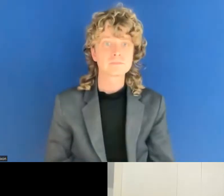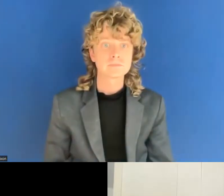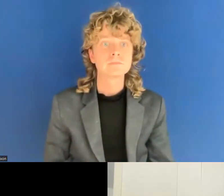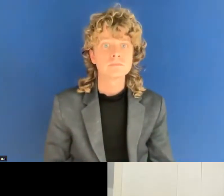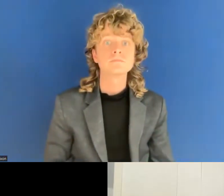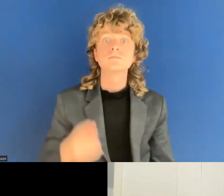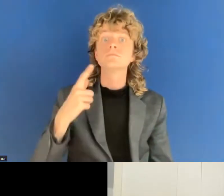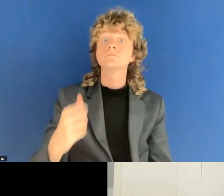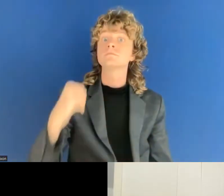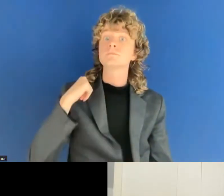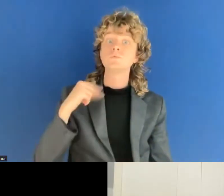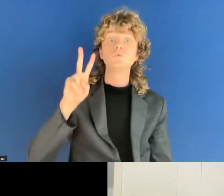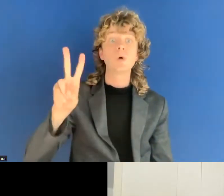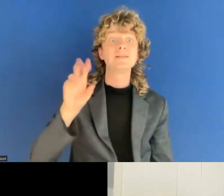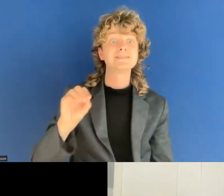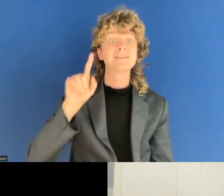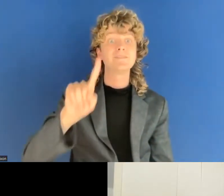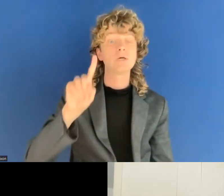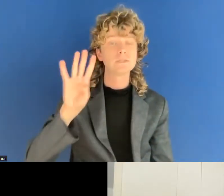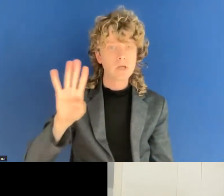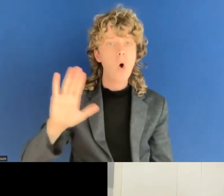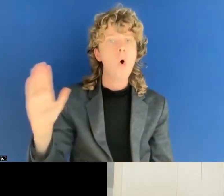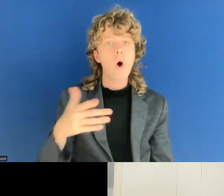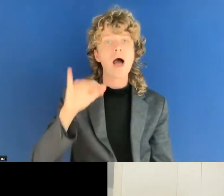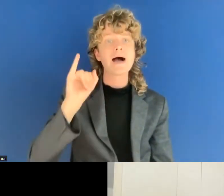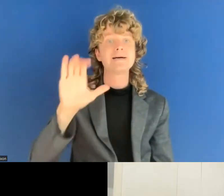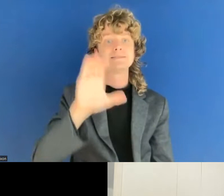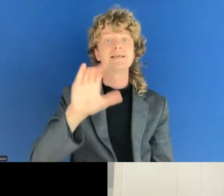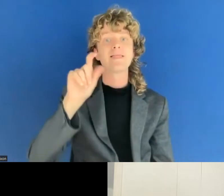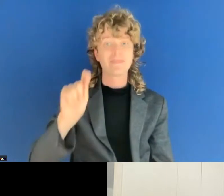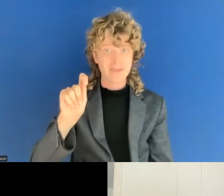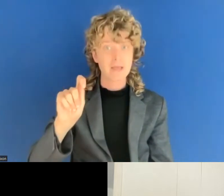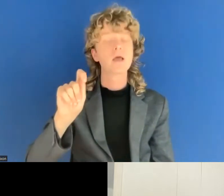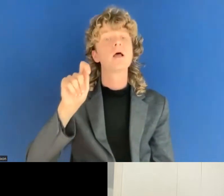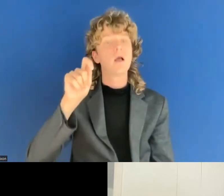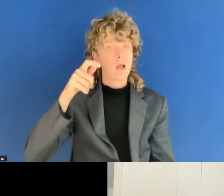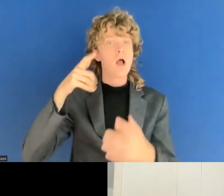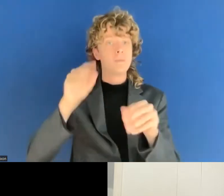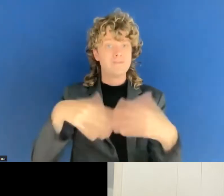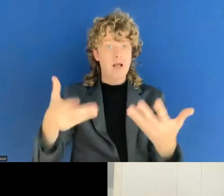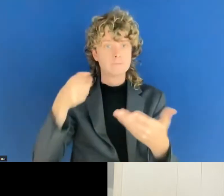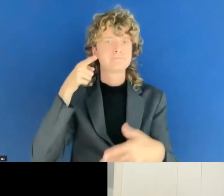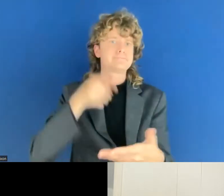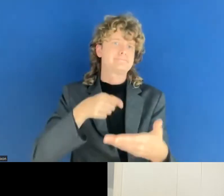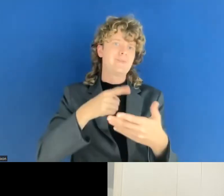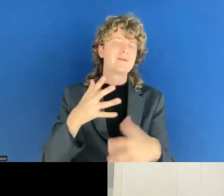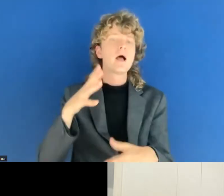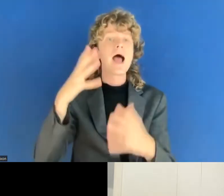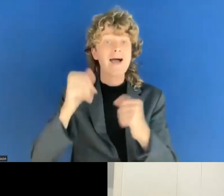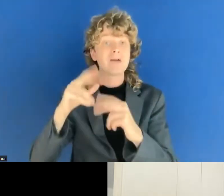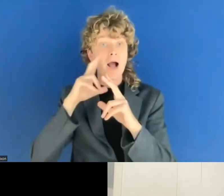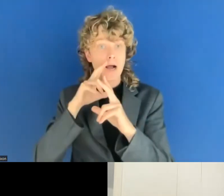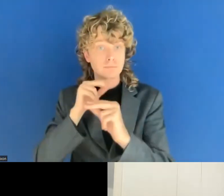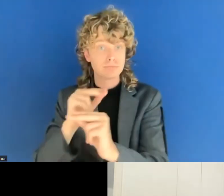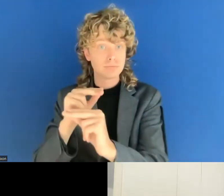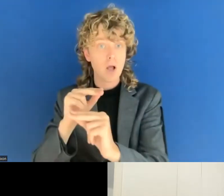2014 that all ICT providing person-to-person voice communication should also provide real-time text at